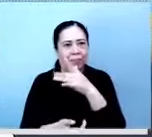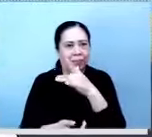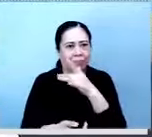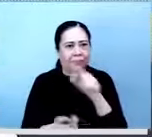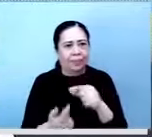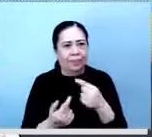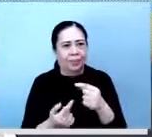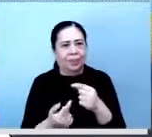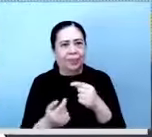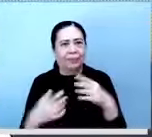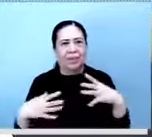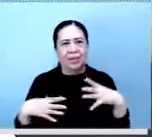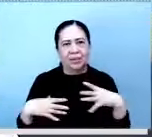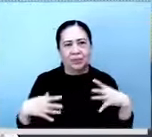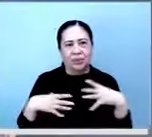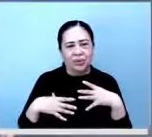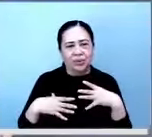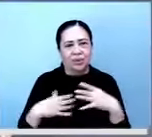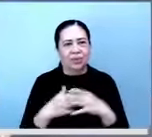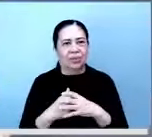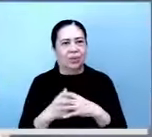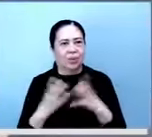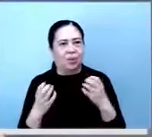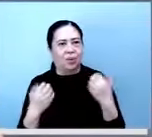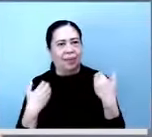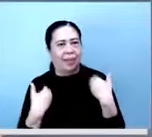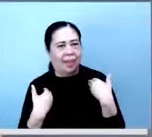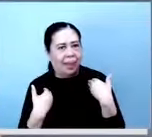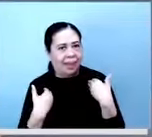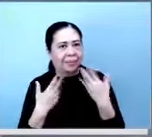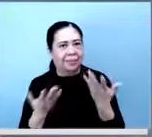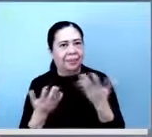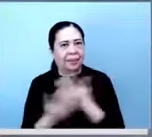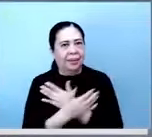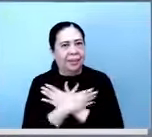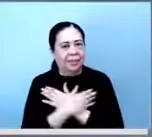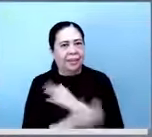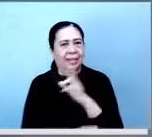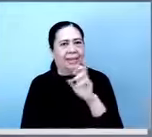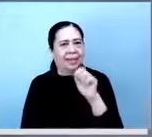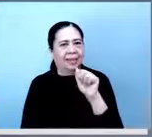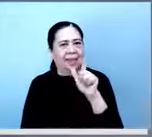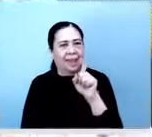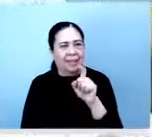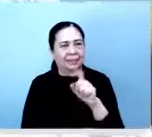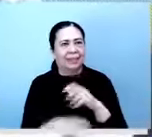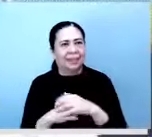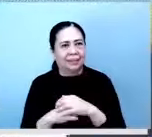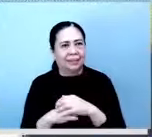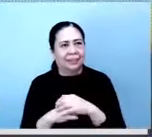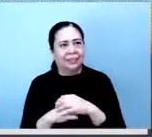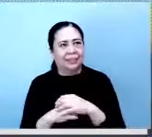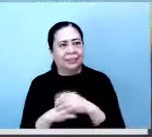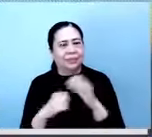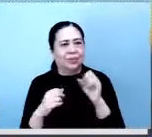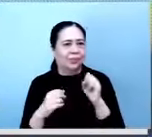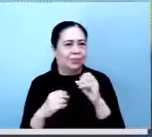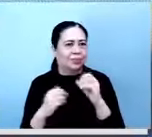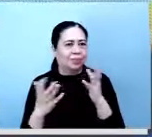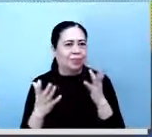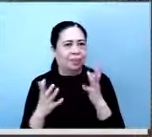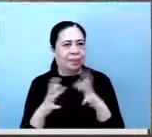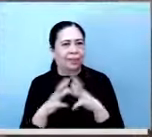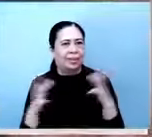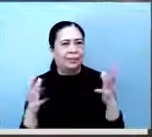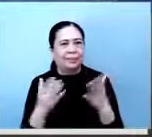on vacation or like we just want to have, you know, like relax sana That's on right. the beach or swimming pool. So ano siya, it's a lot